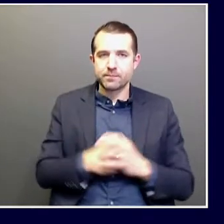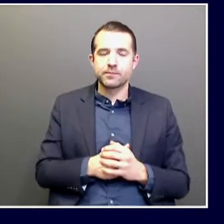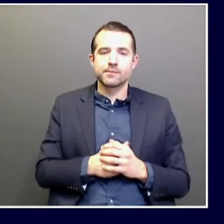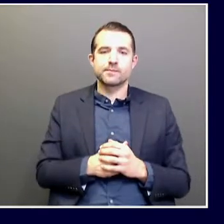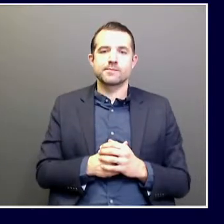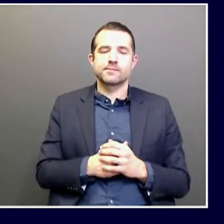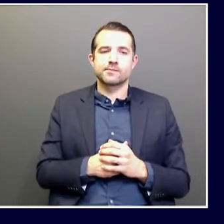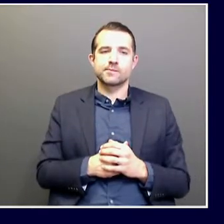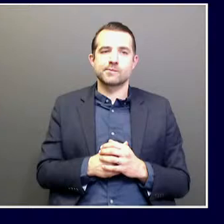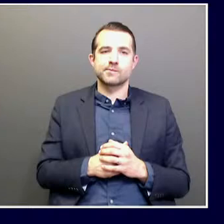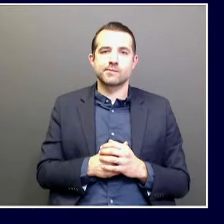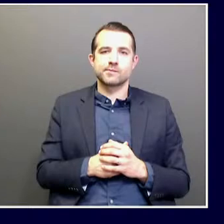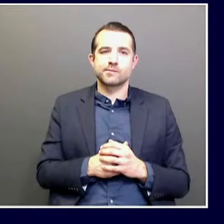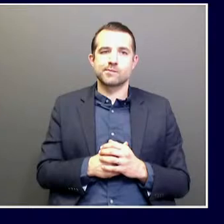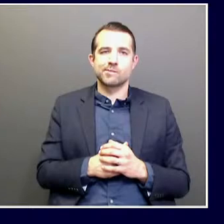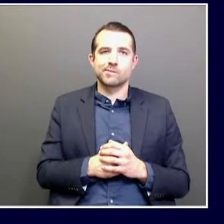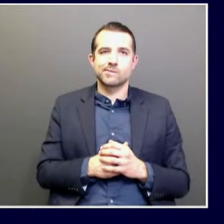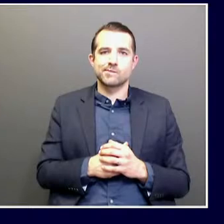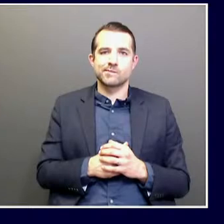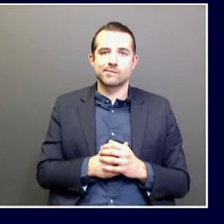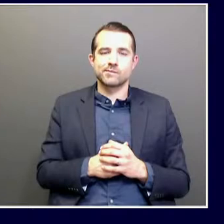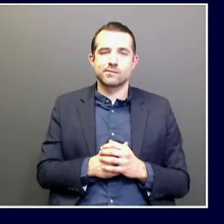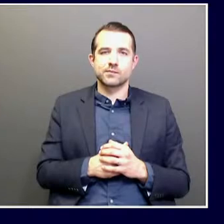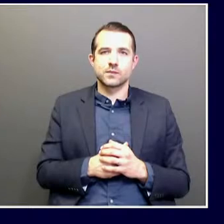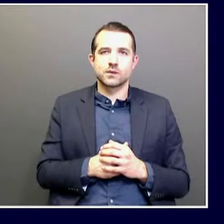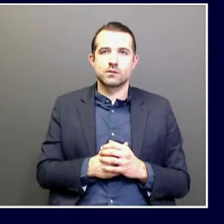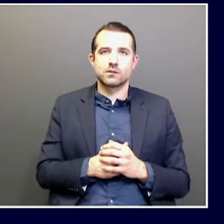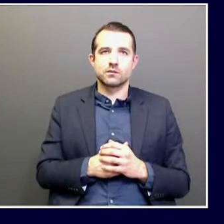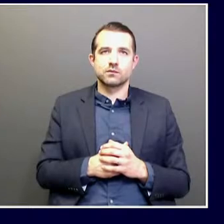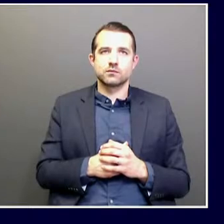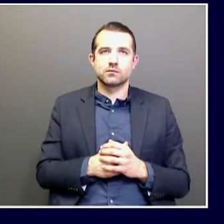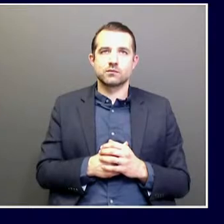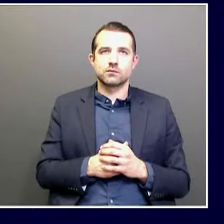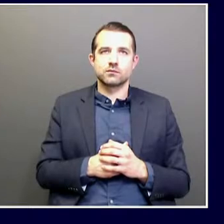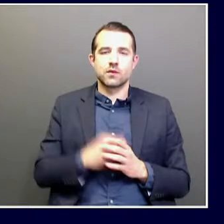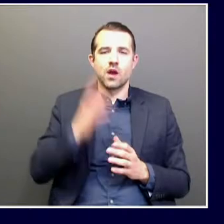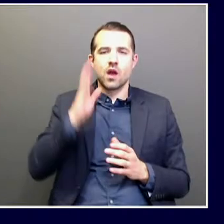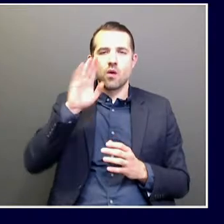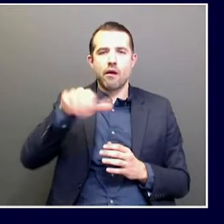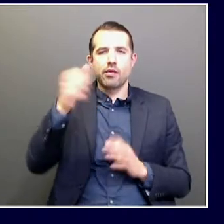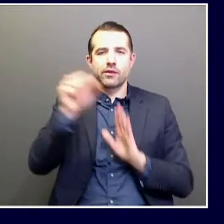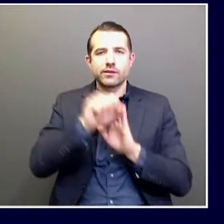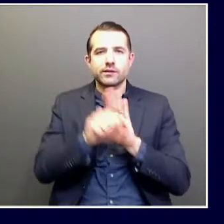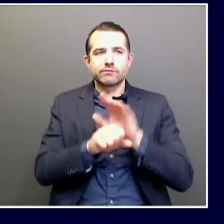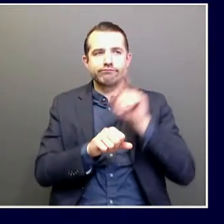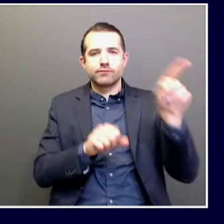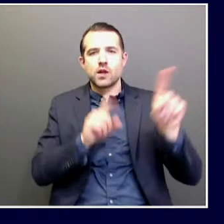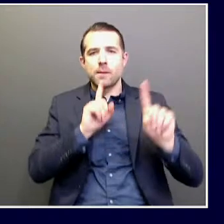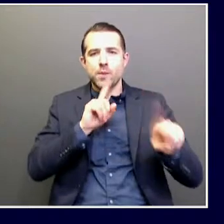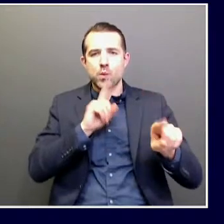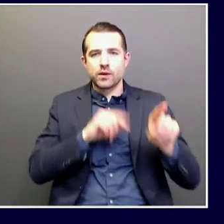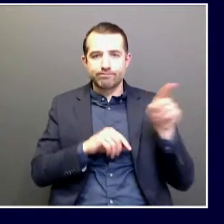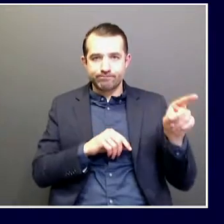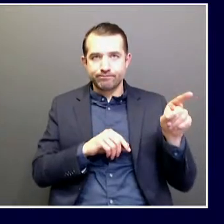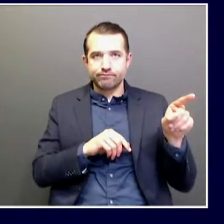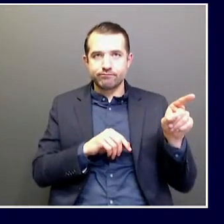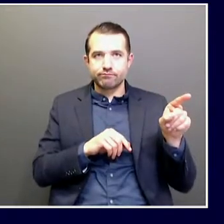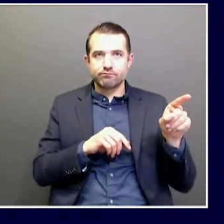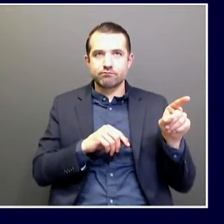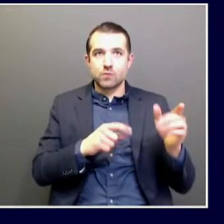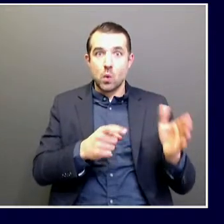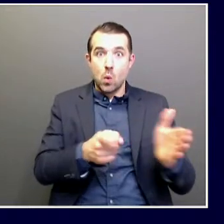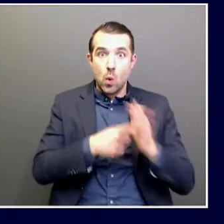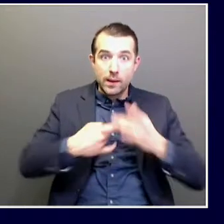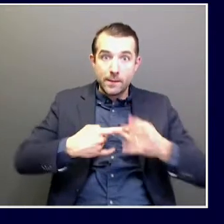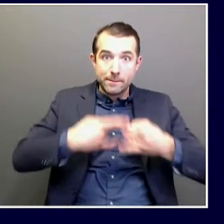think there's been some reports of other states that are reimposing some restrictions, mask mandates.